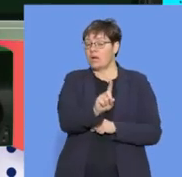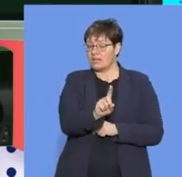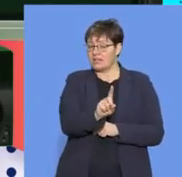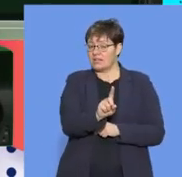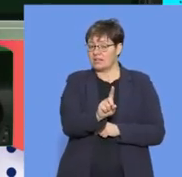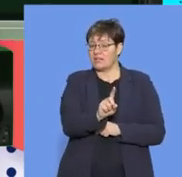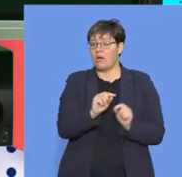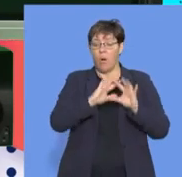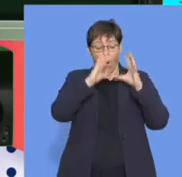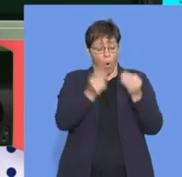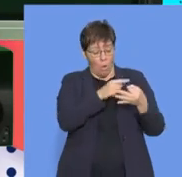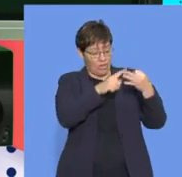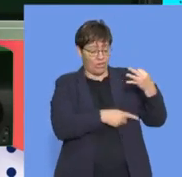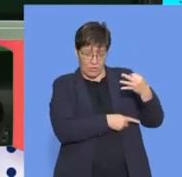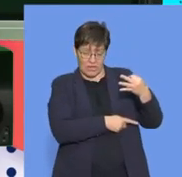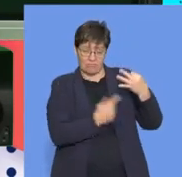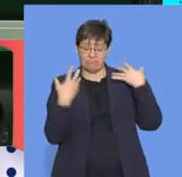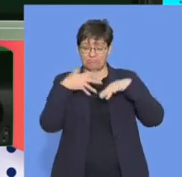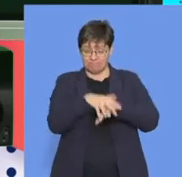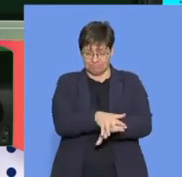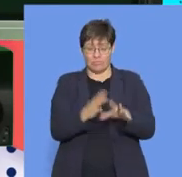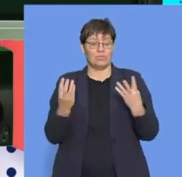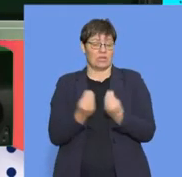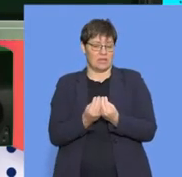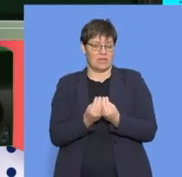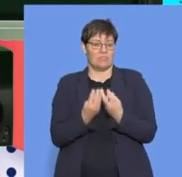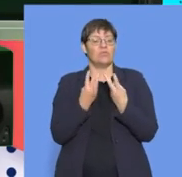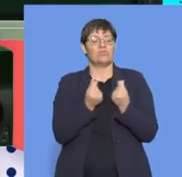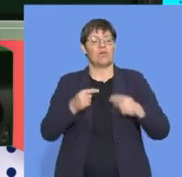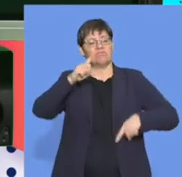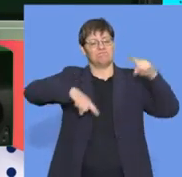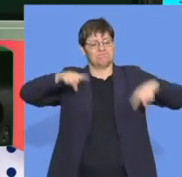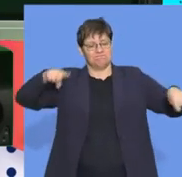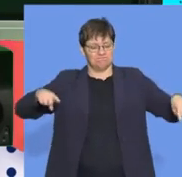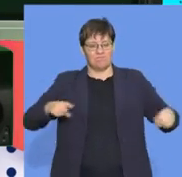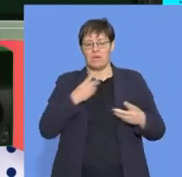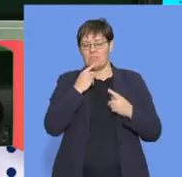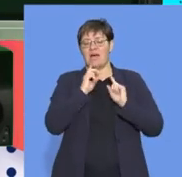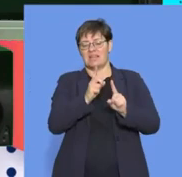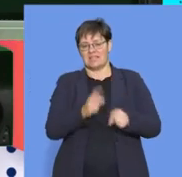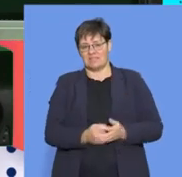lesson. We will be focusing on how we use all three rules combined